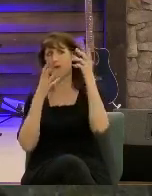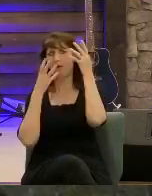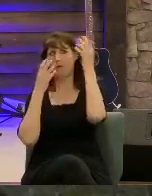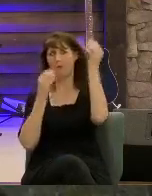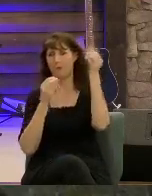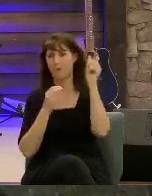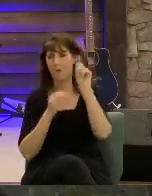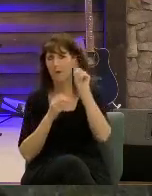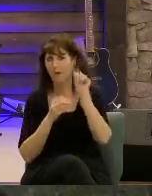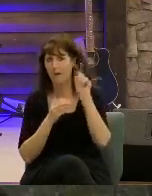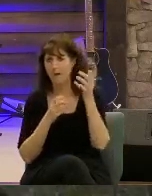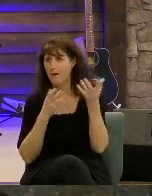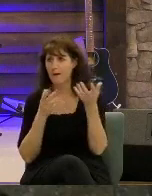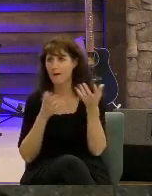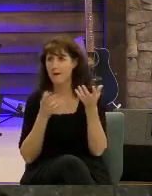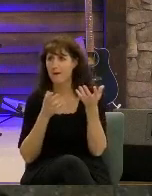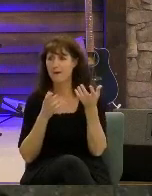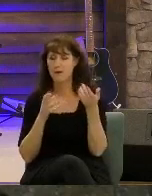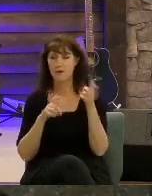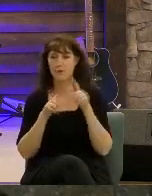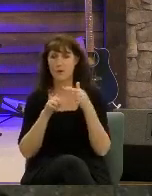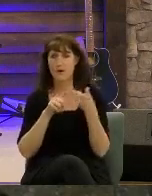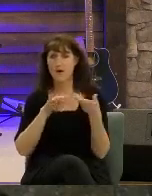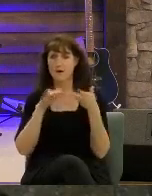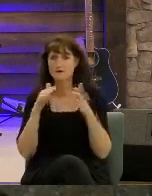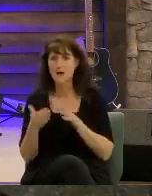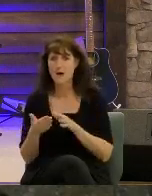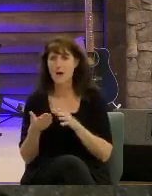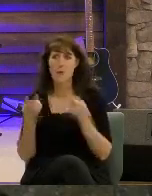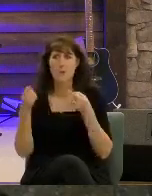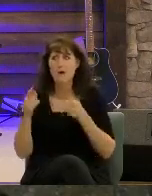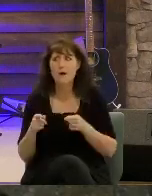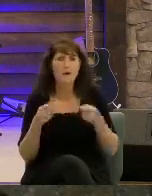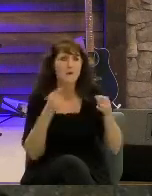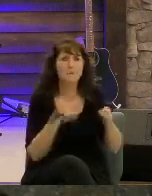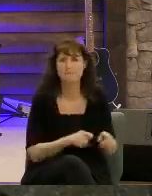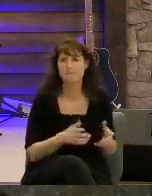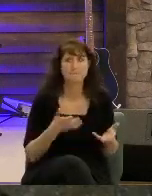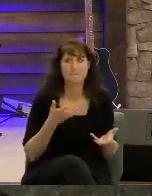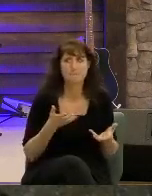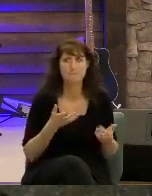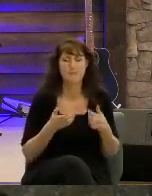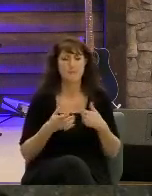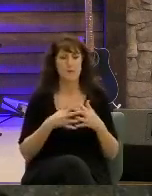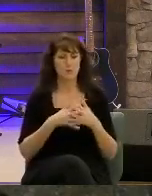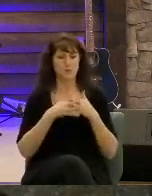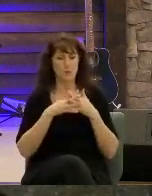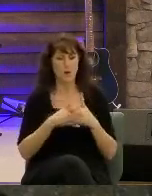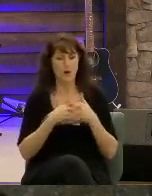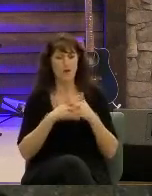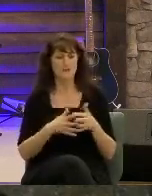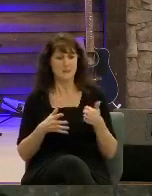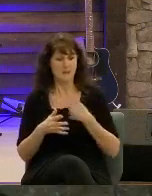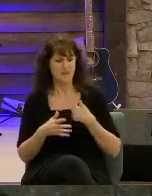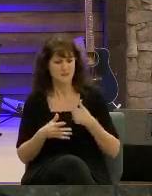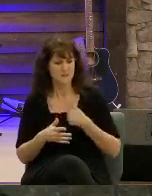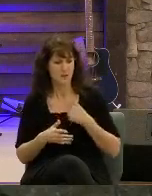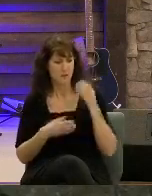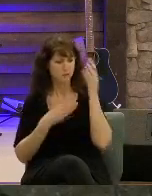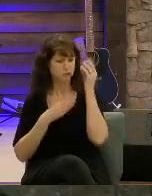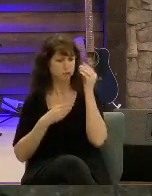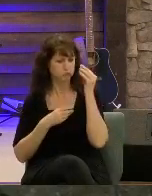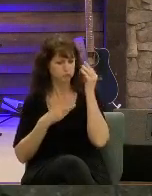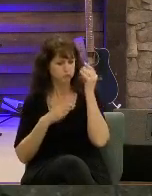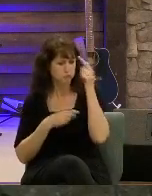to go? What's going to happen to me when I die? Okay? And so I was wrestling with that. At the same time, I was wrestling with